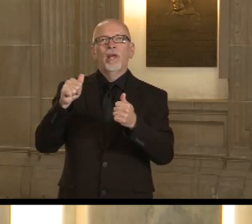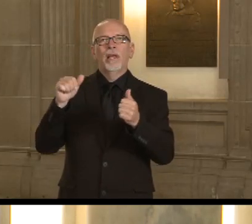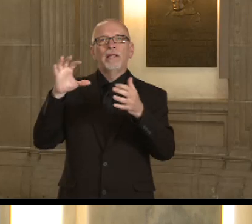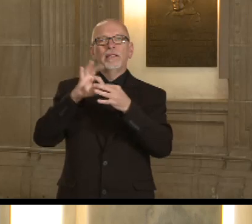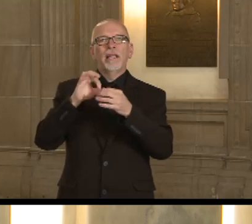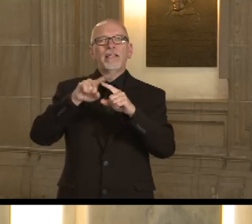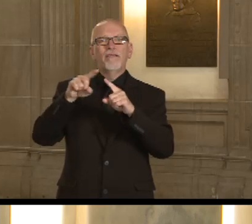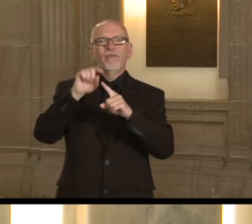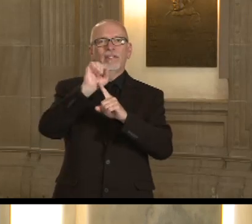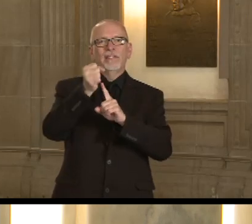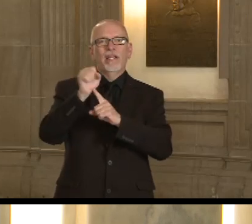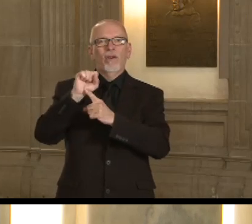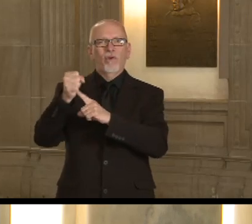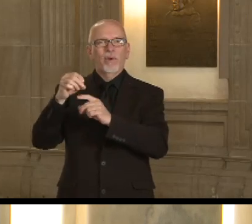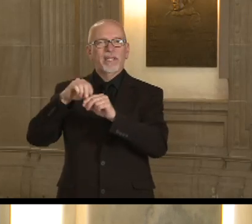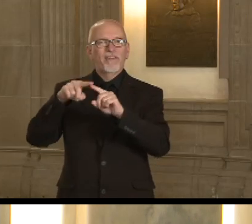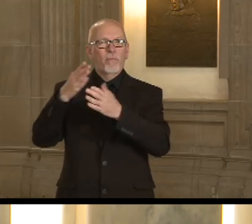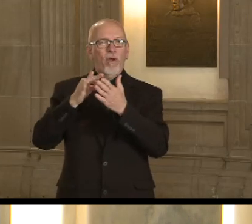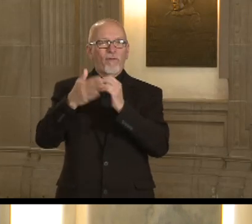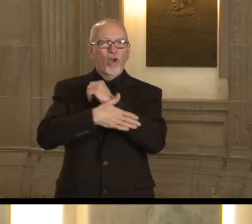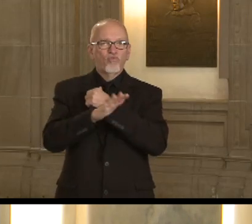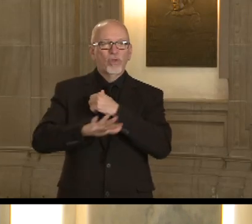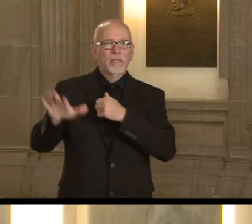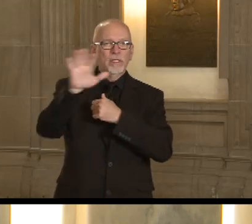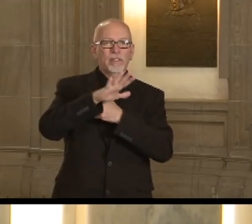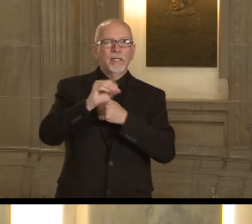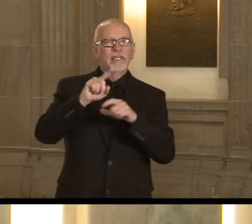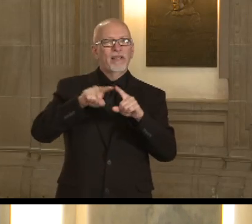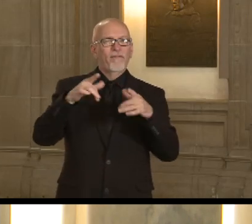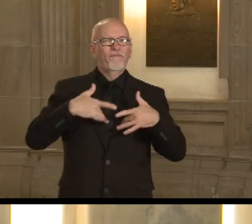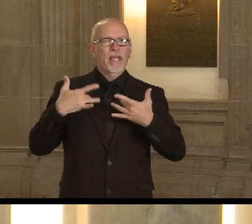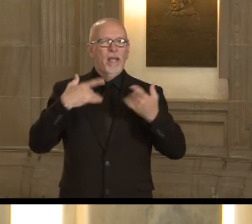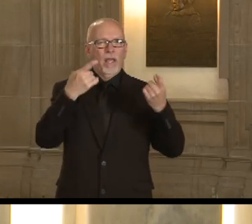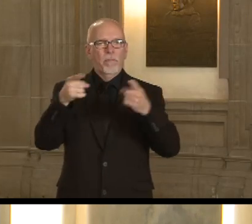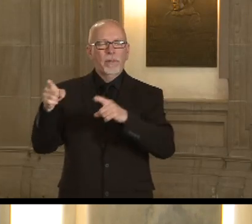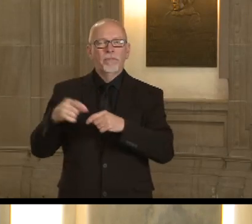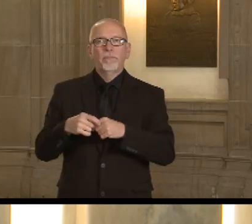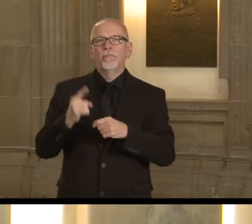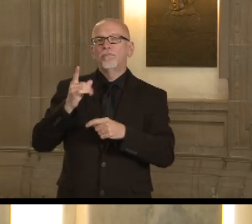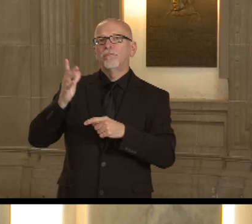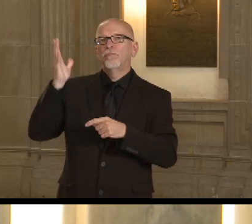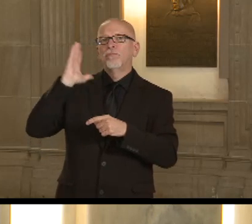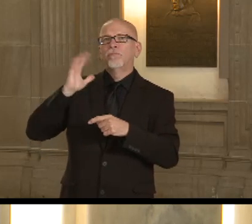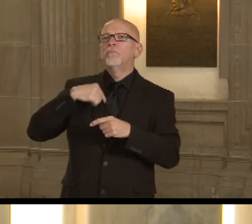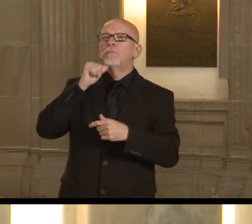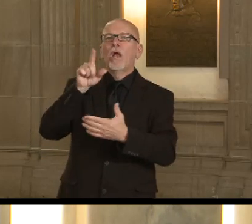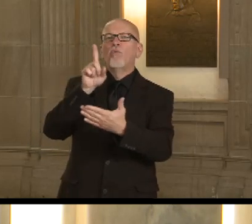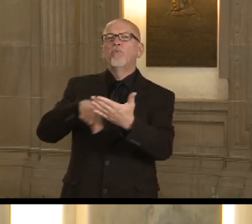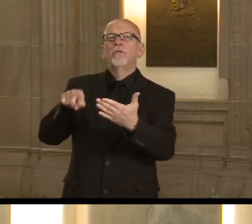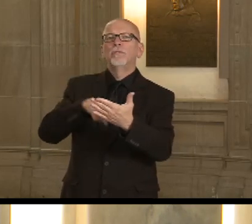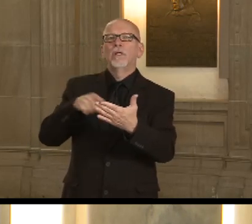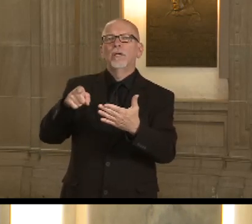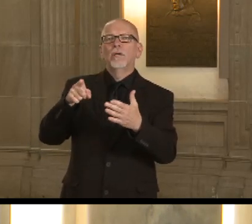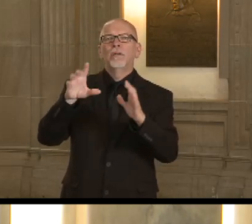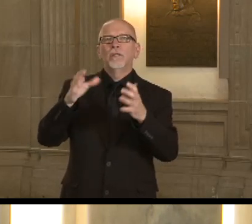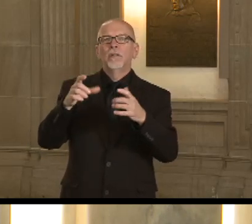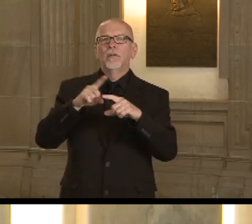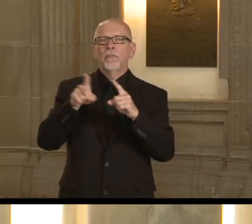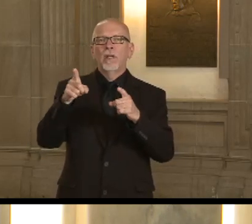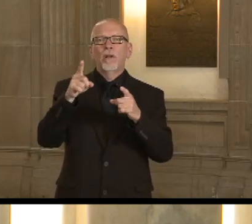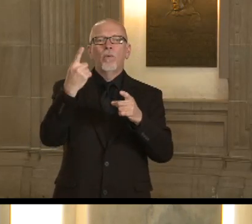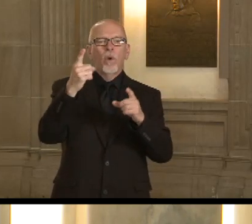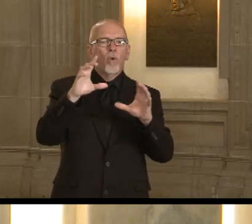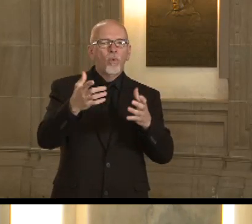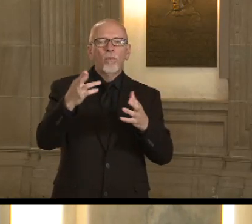different scenarios to different parts of the country and different events. I learned a long time ago I'm not going to criticize a group, an event,